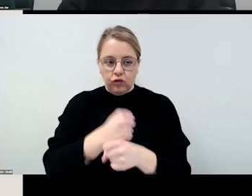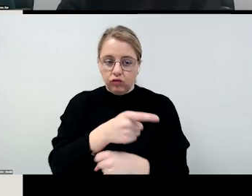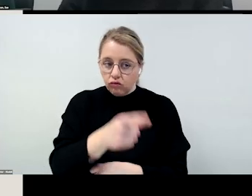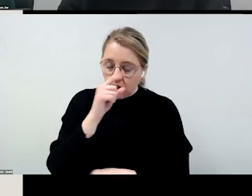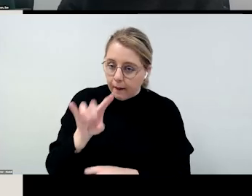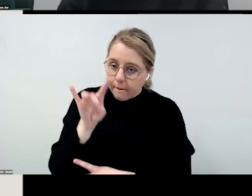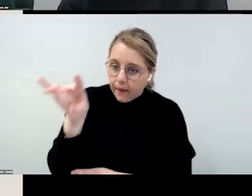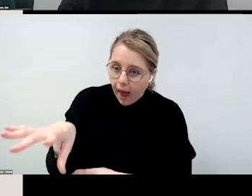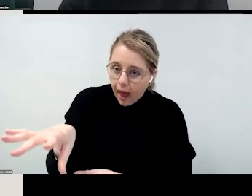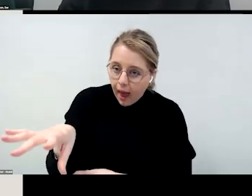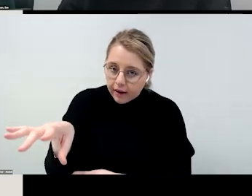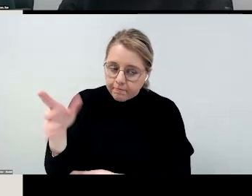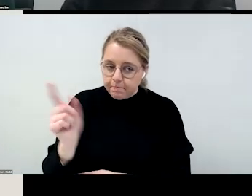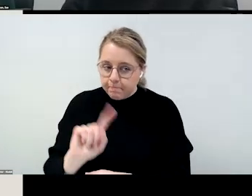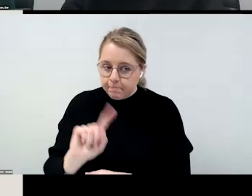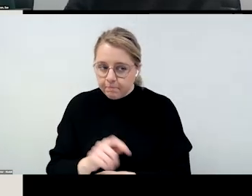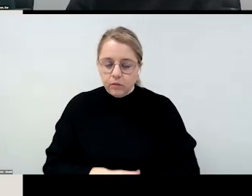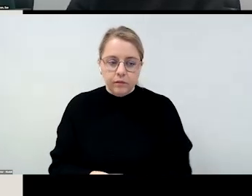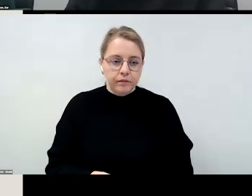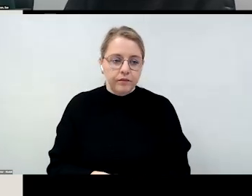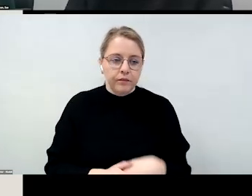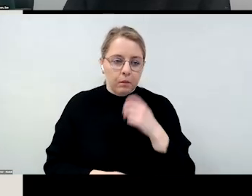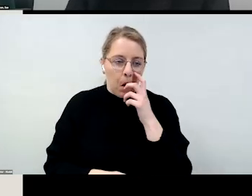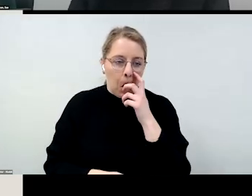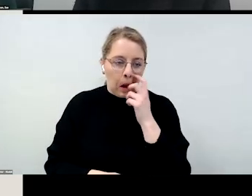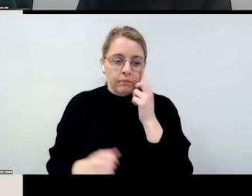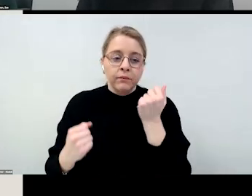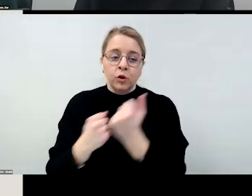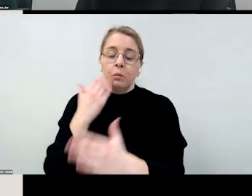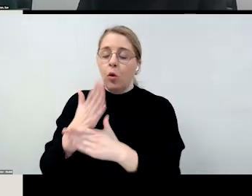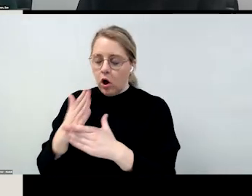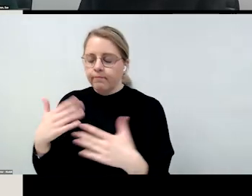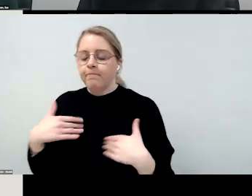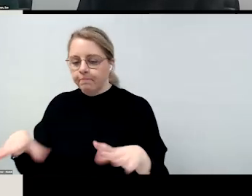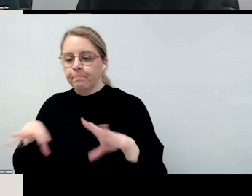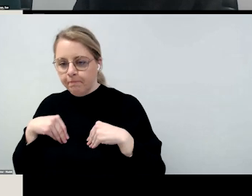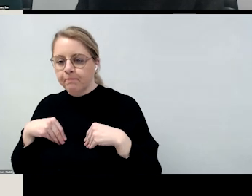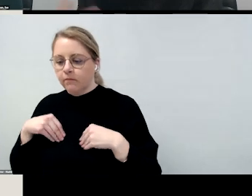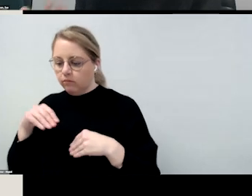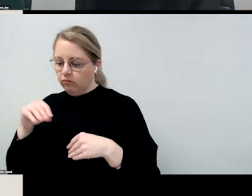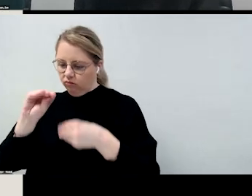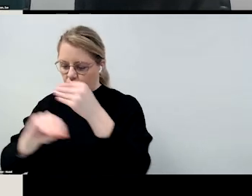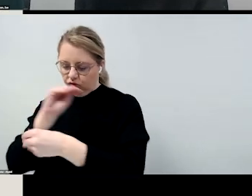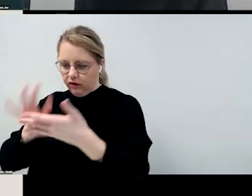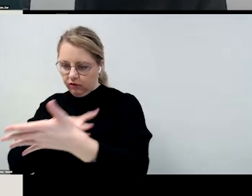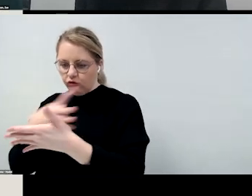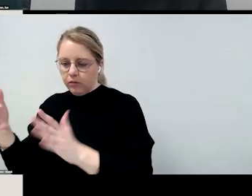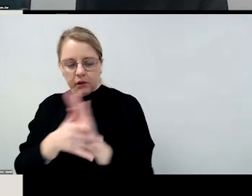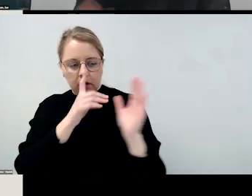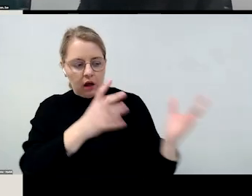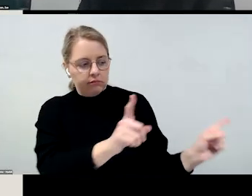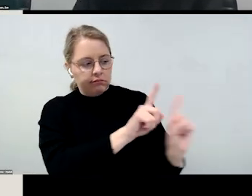the affordability of the service. So a support worker agrees to change their roster to support George to get to his GP